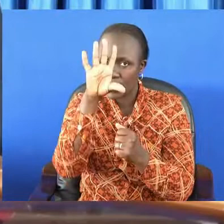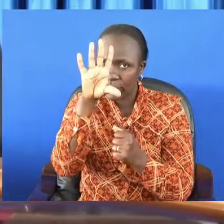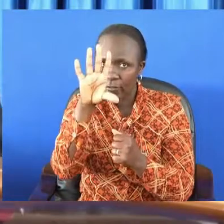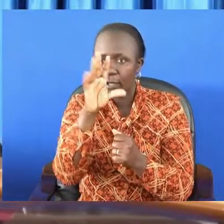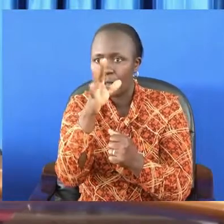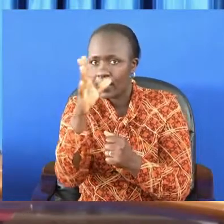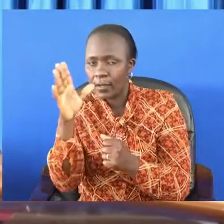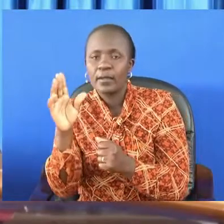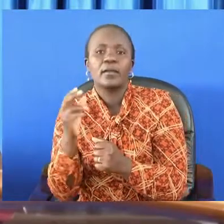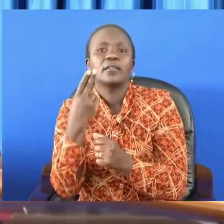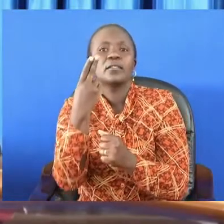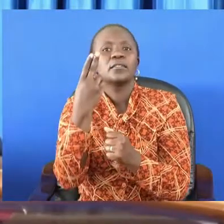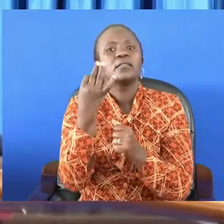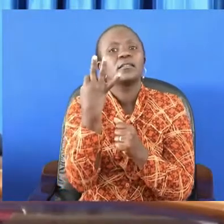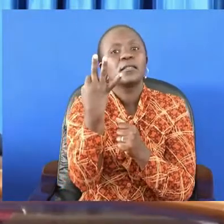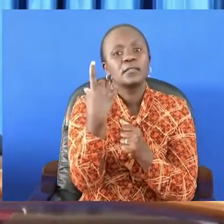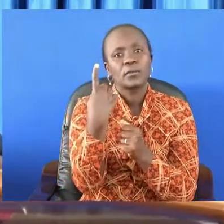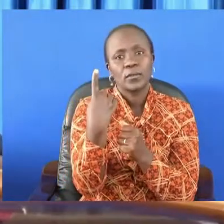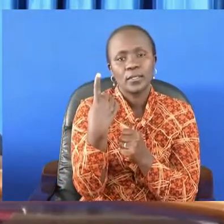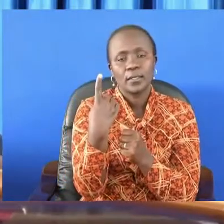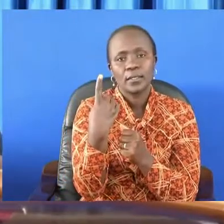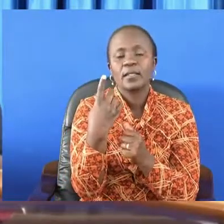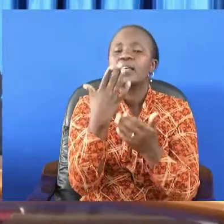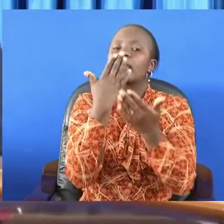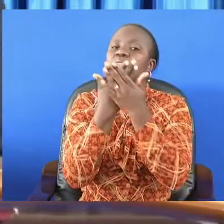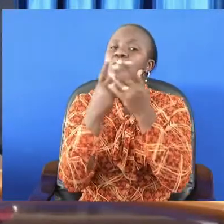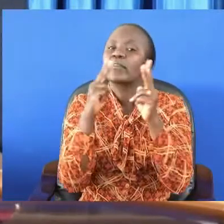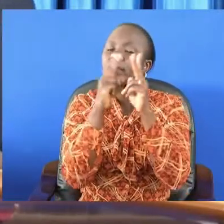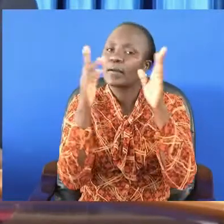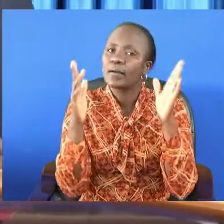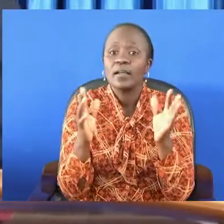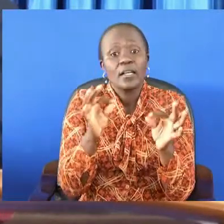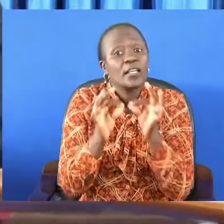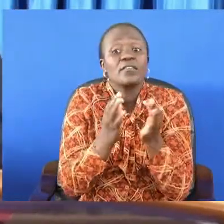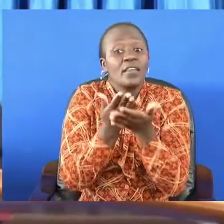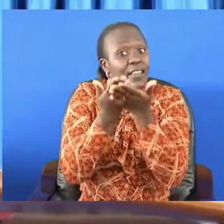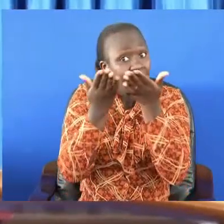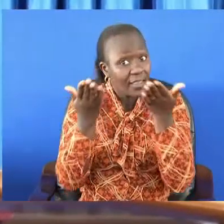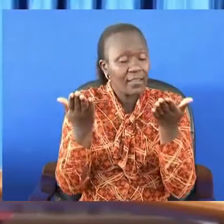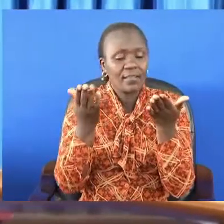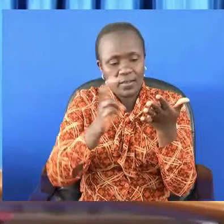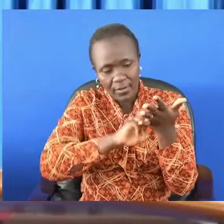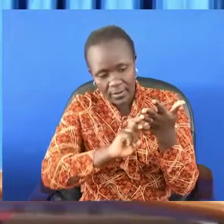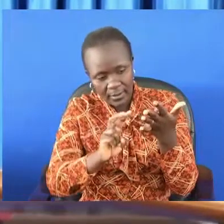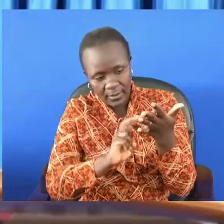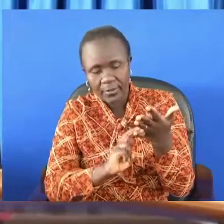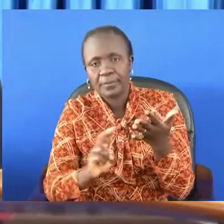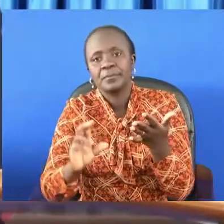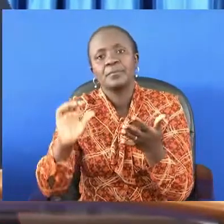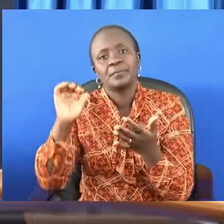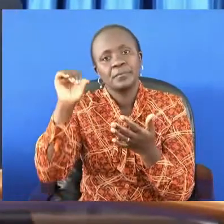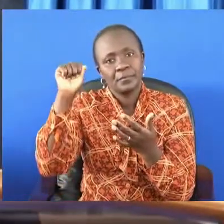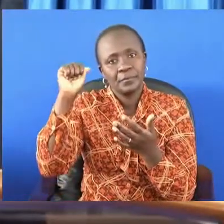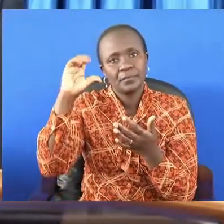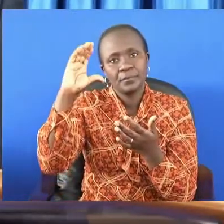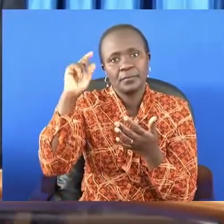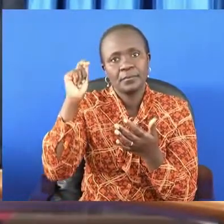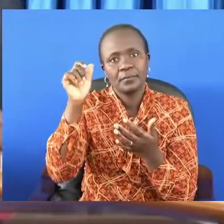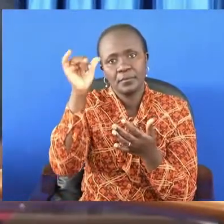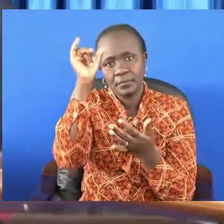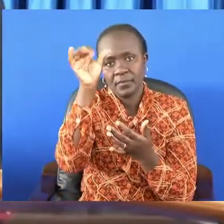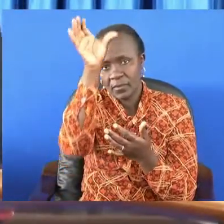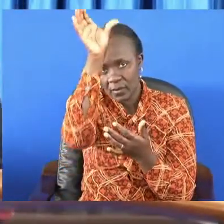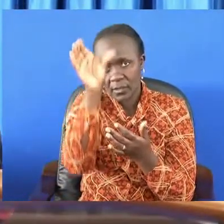25 to verse number 31. Thank you so much. If you are there, I will read Acts chapter